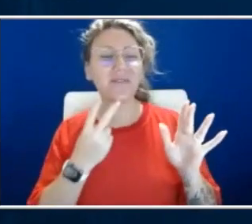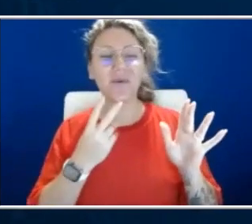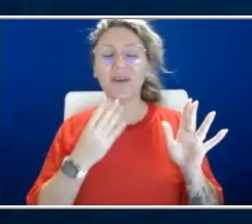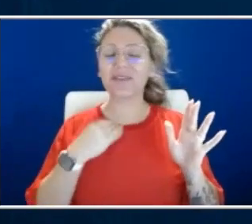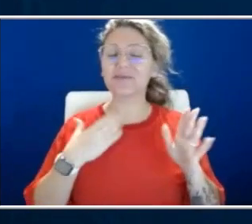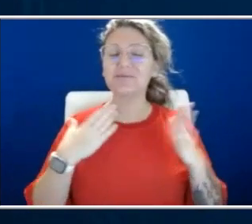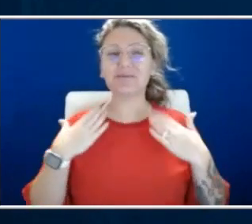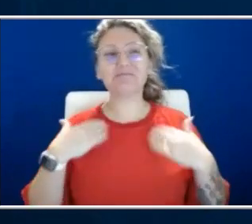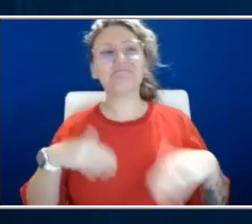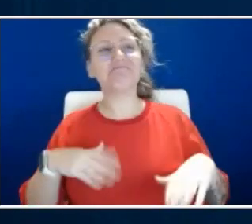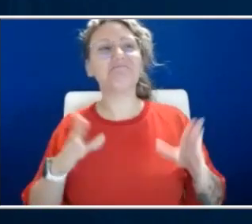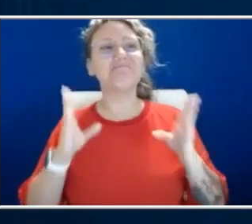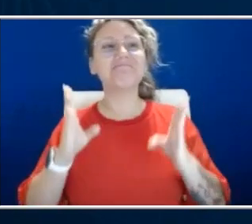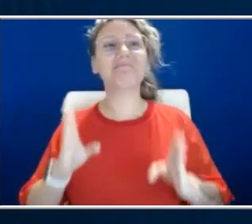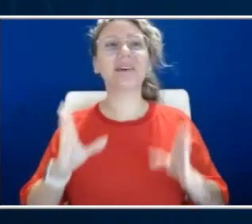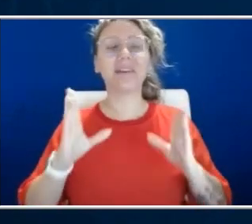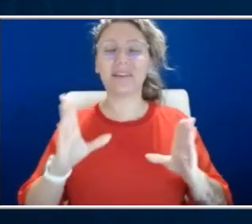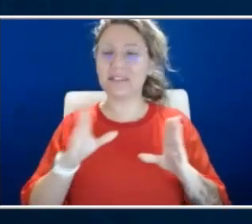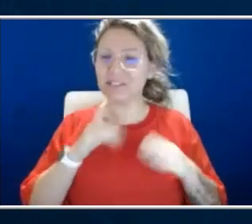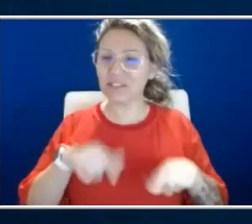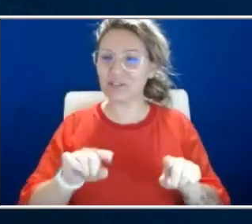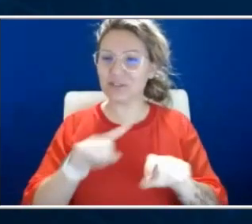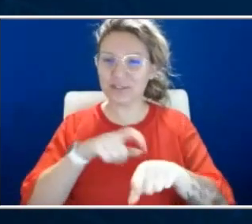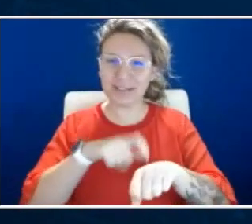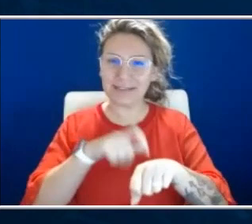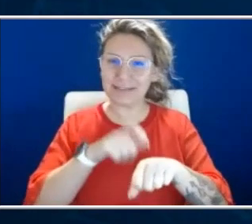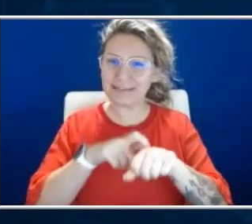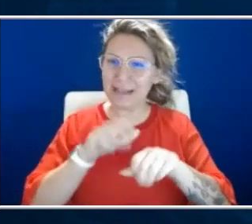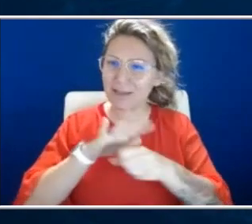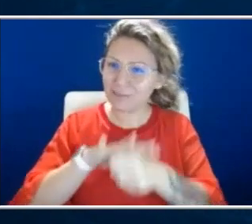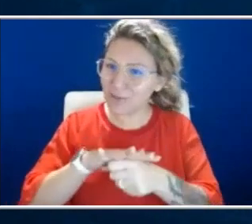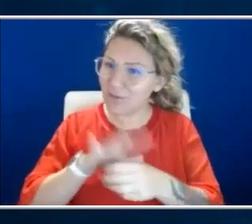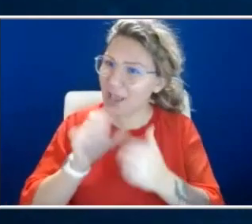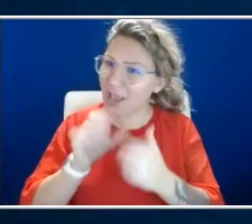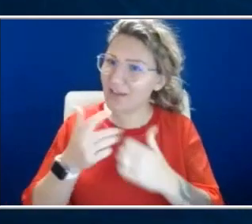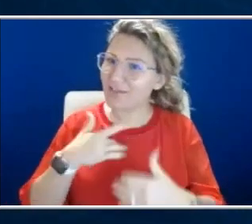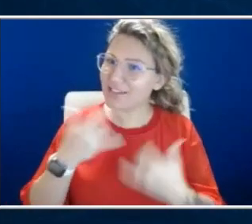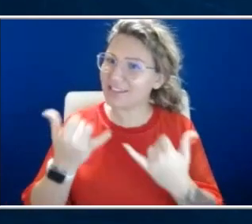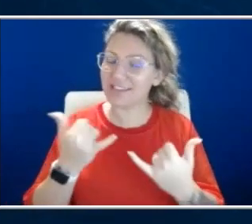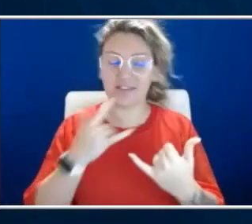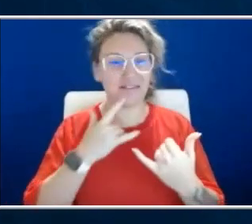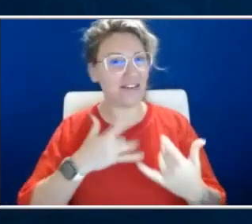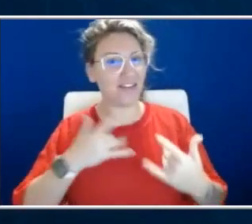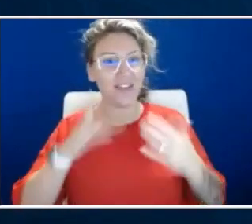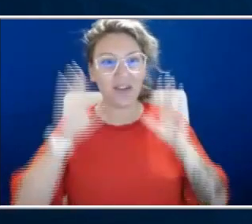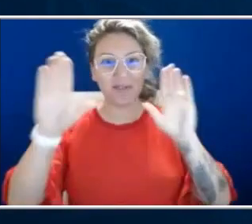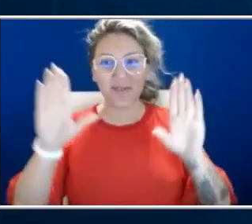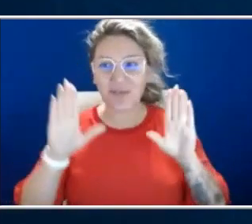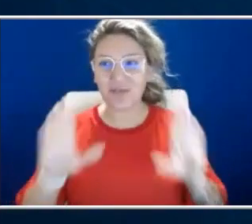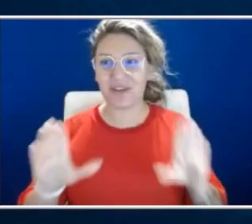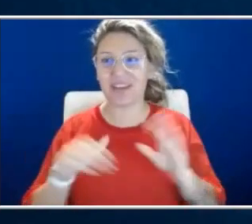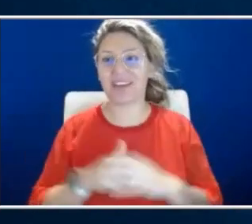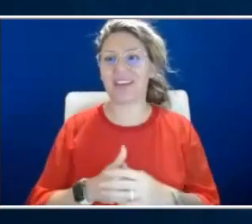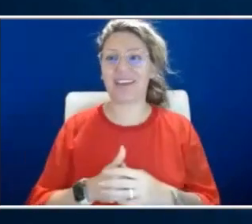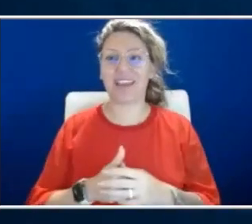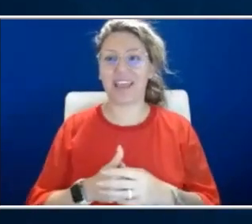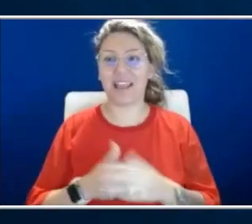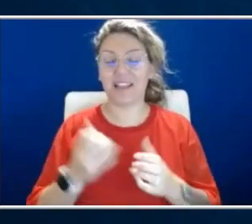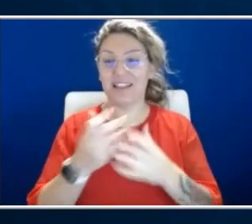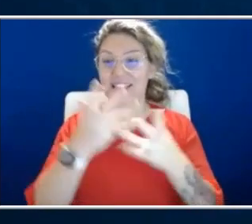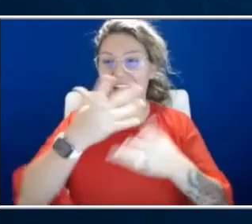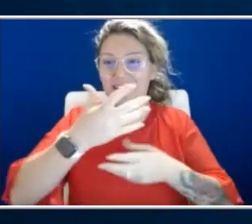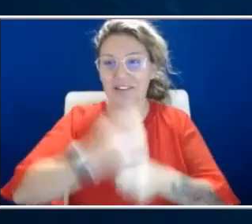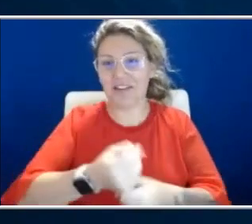at a time that must have been so stressful. How are you feeling today? I'm feeling great. I had a lot of confidence in my